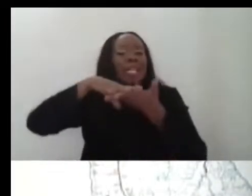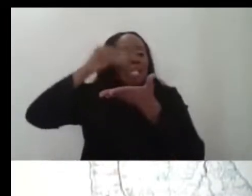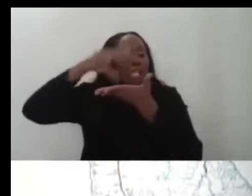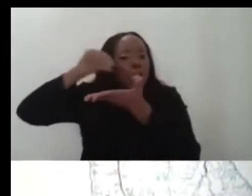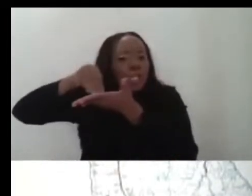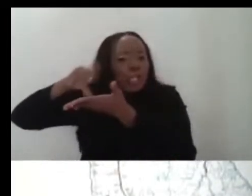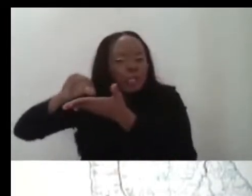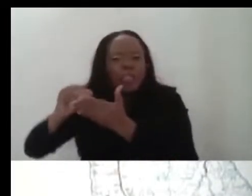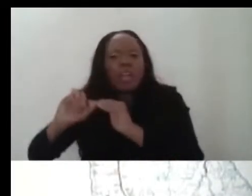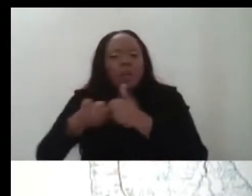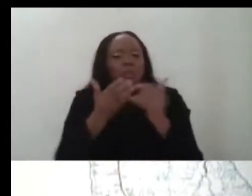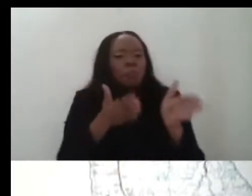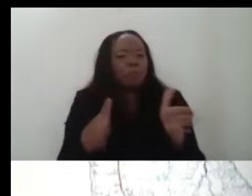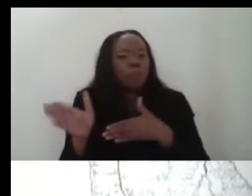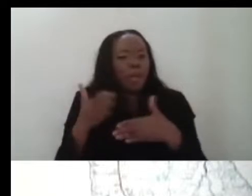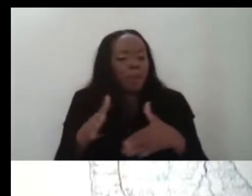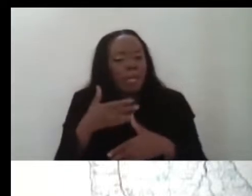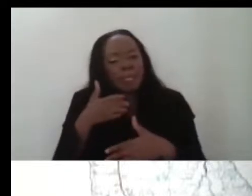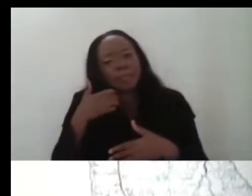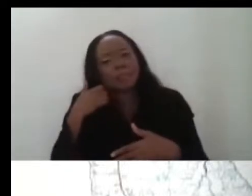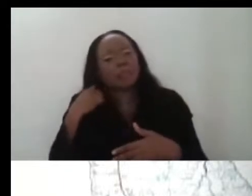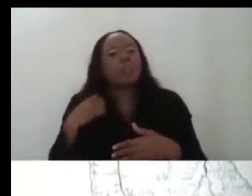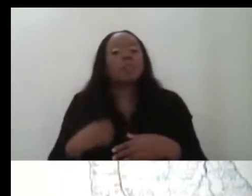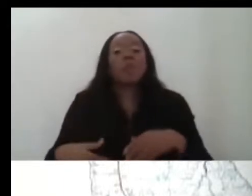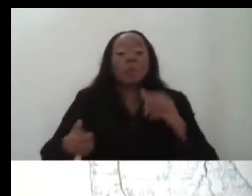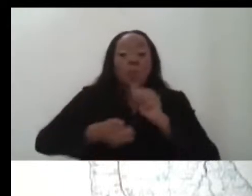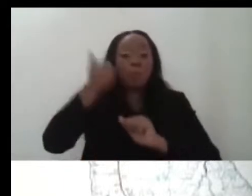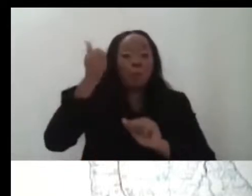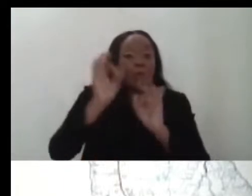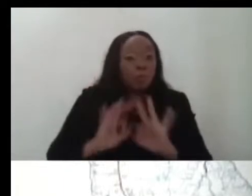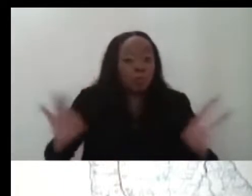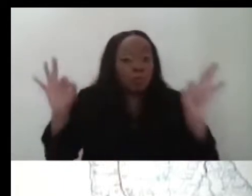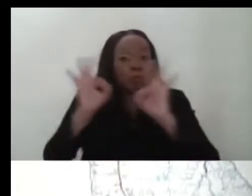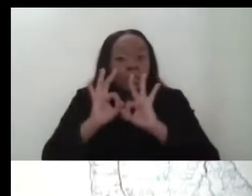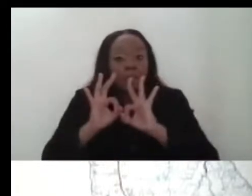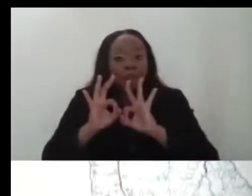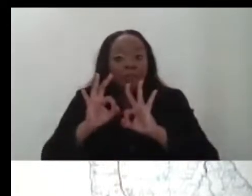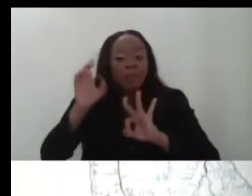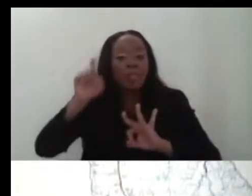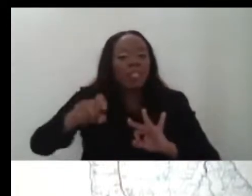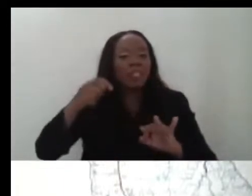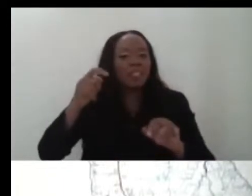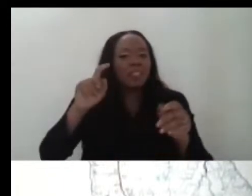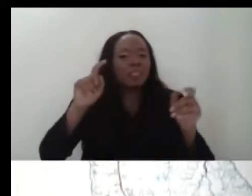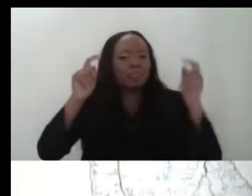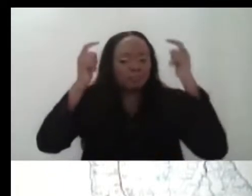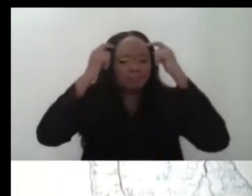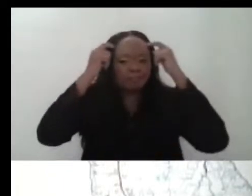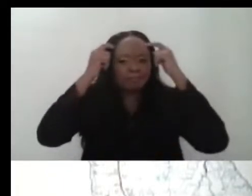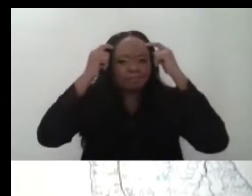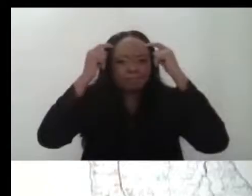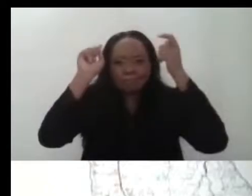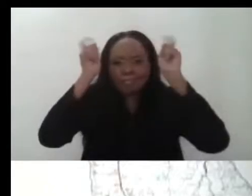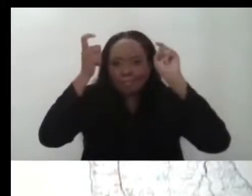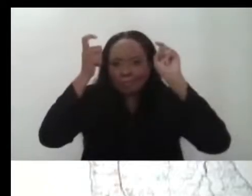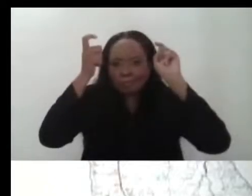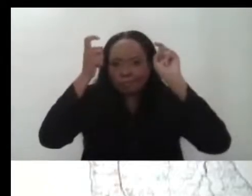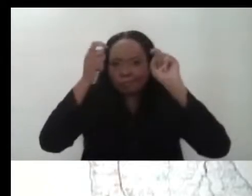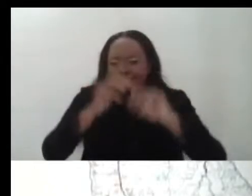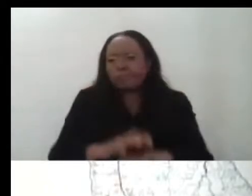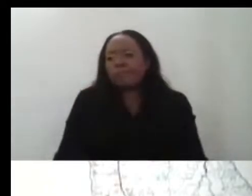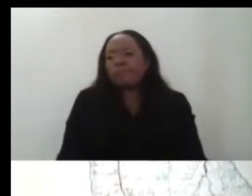events. Most importantly, preparing for changing climate means changing how we think. We can no longer separate development